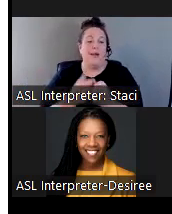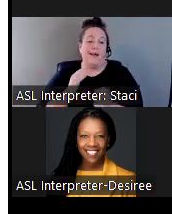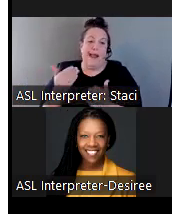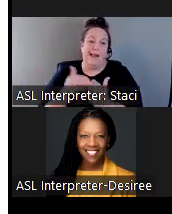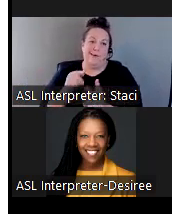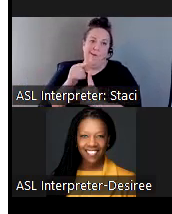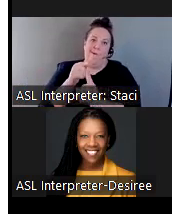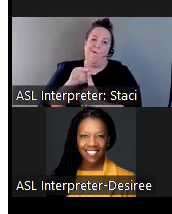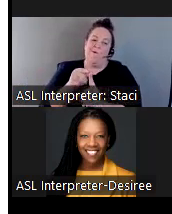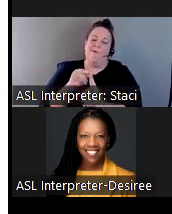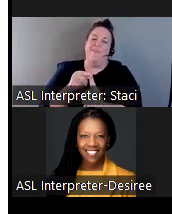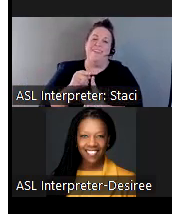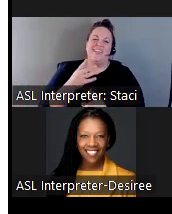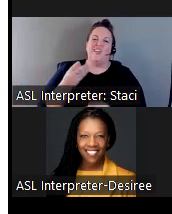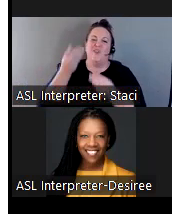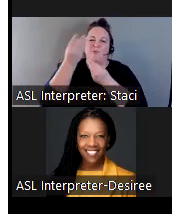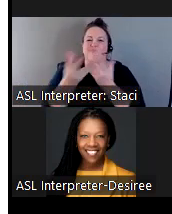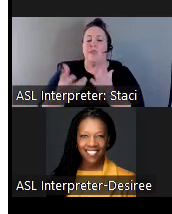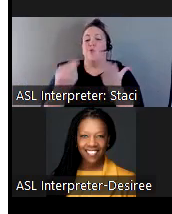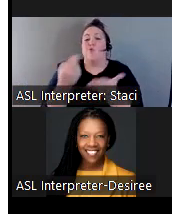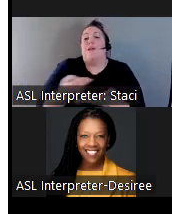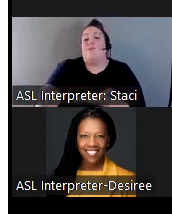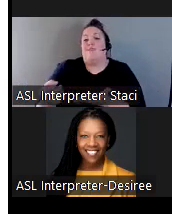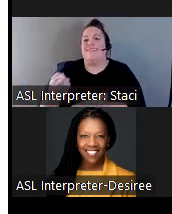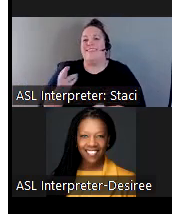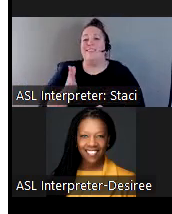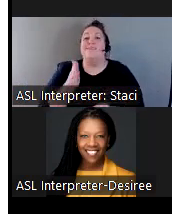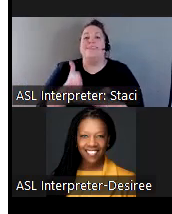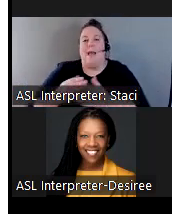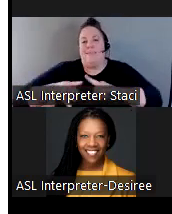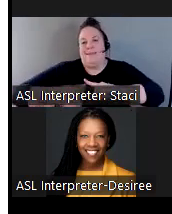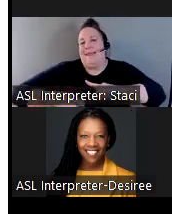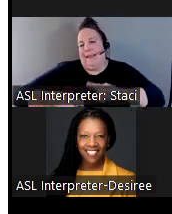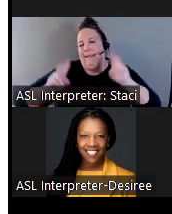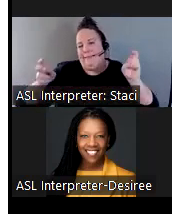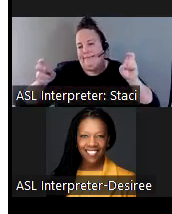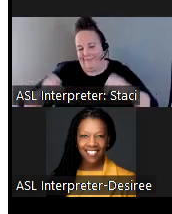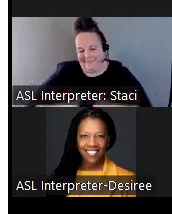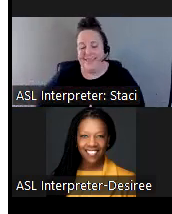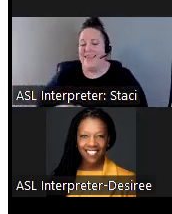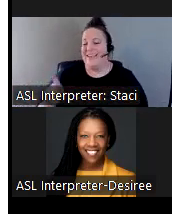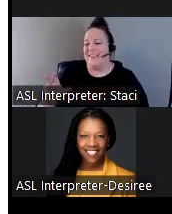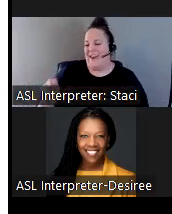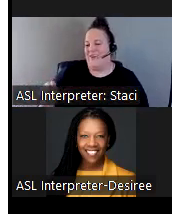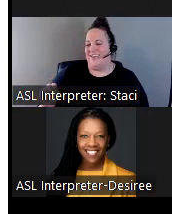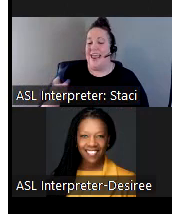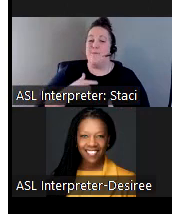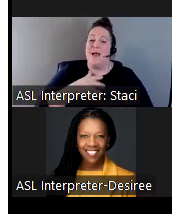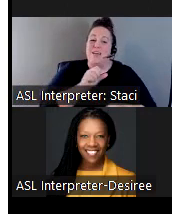is to hand you some tools to help plug the links. And so that's Karen's job, and here I do the